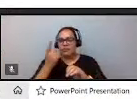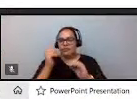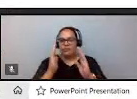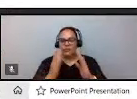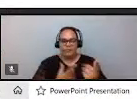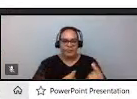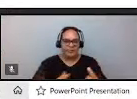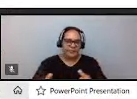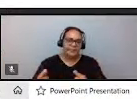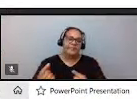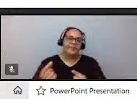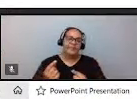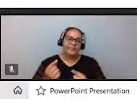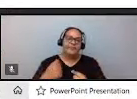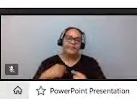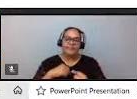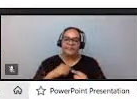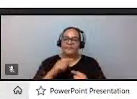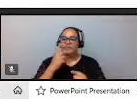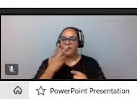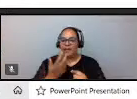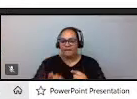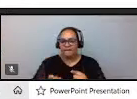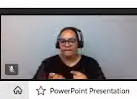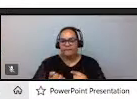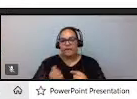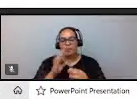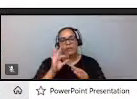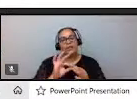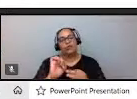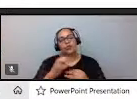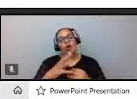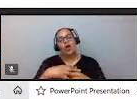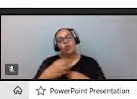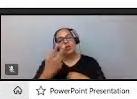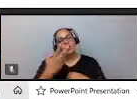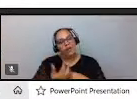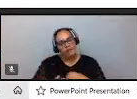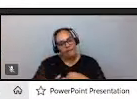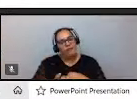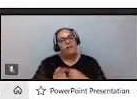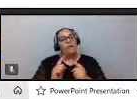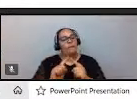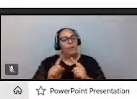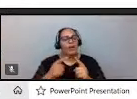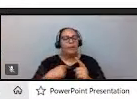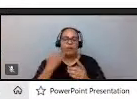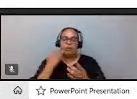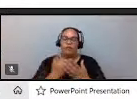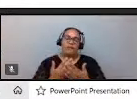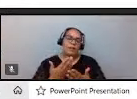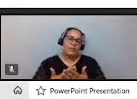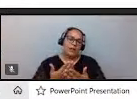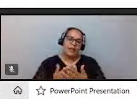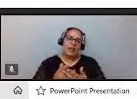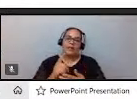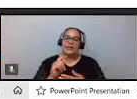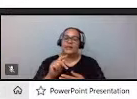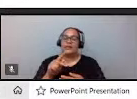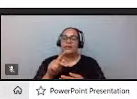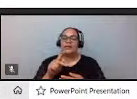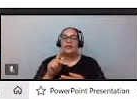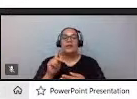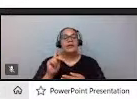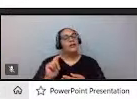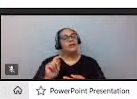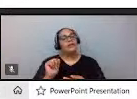it um we do have the particular outcomes thereof uh but I can confirm that tnpa has recently